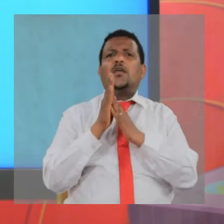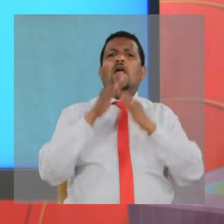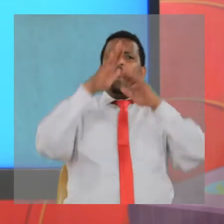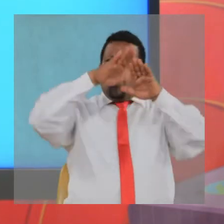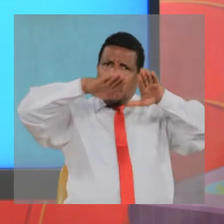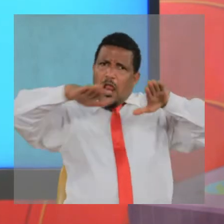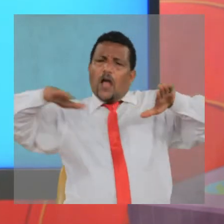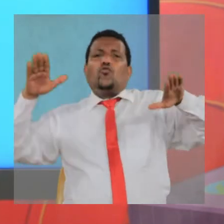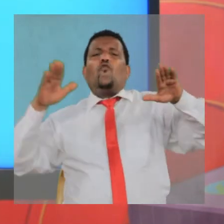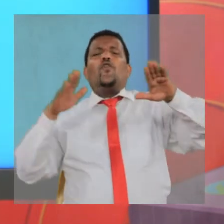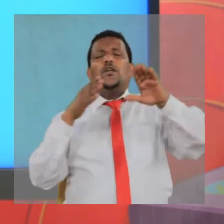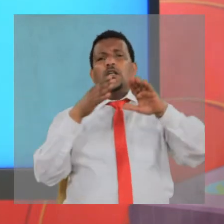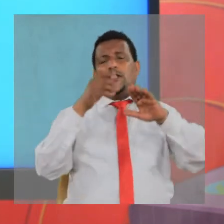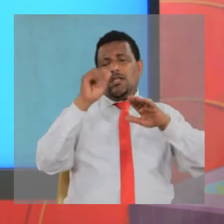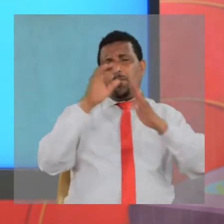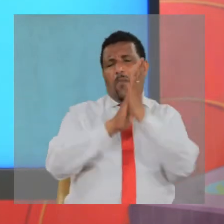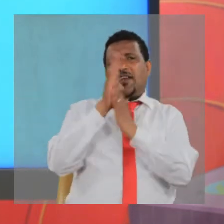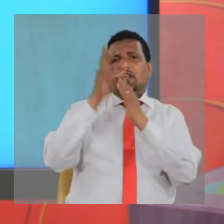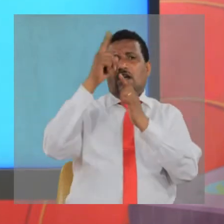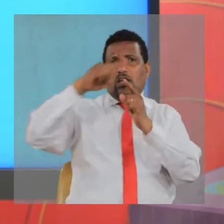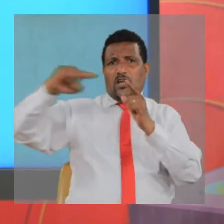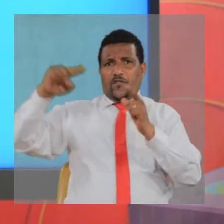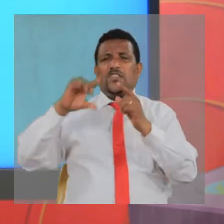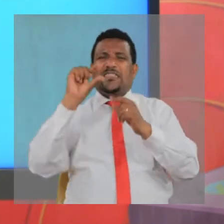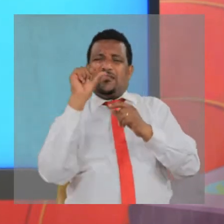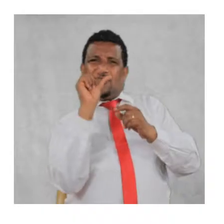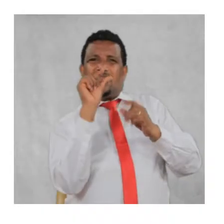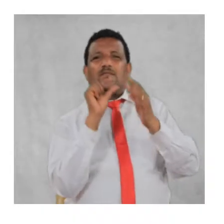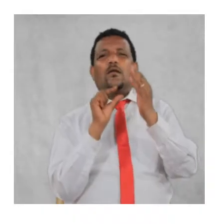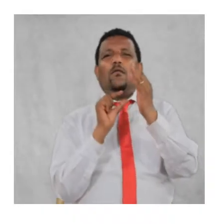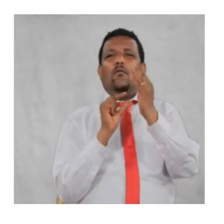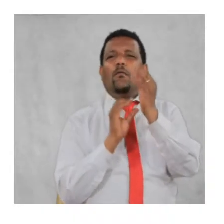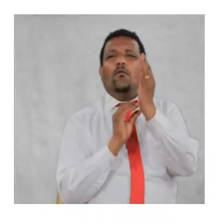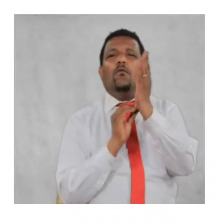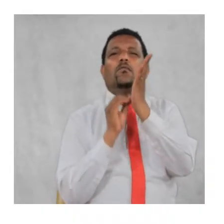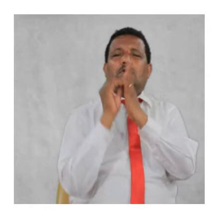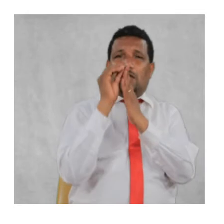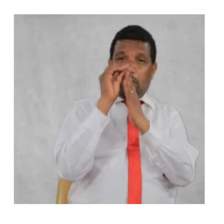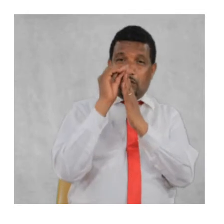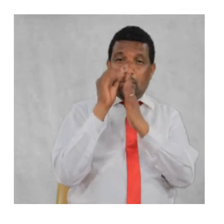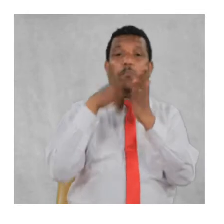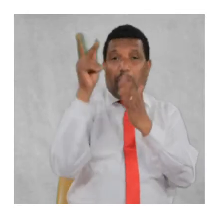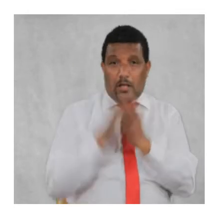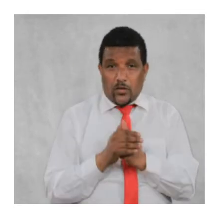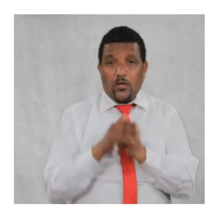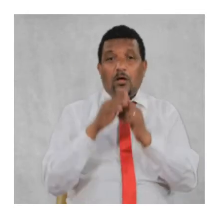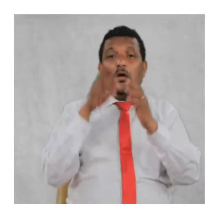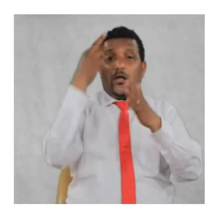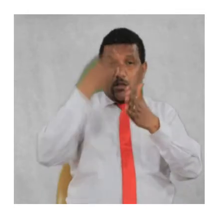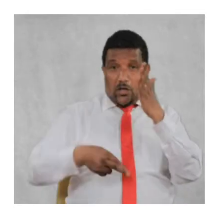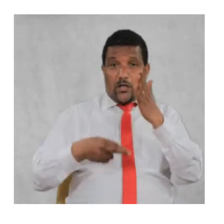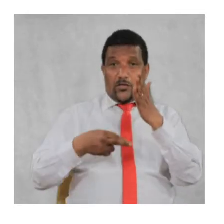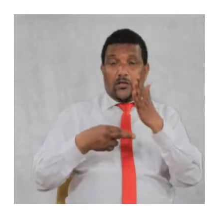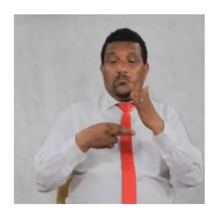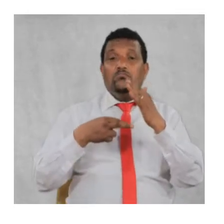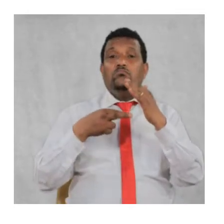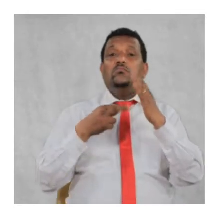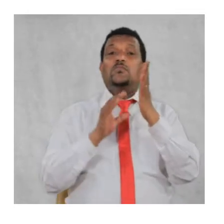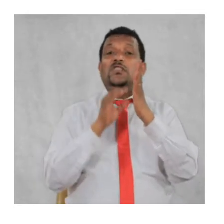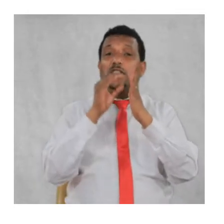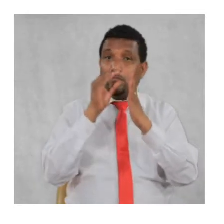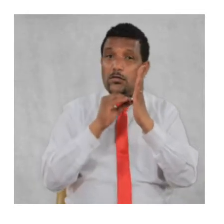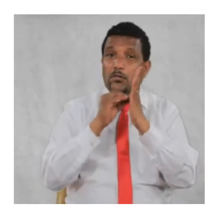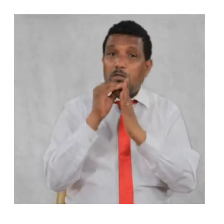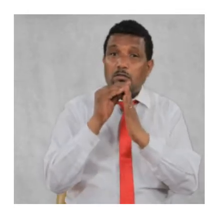2 to 3. This is a little increment in price, but the resulting decrement in quantity demanded is from 90